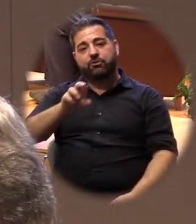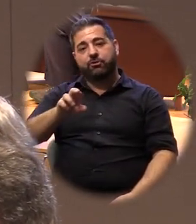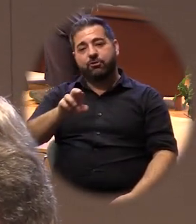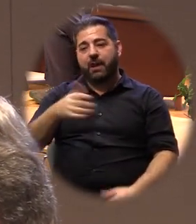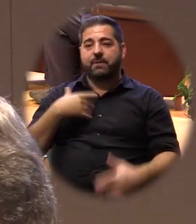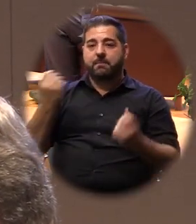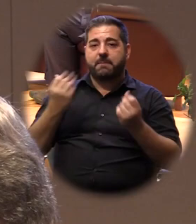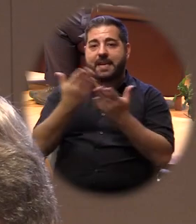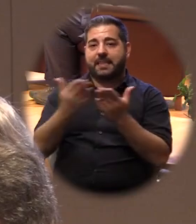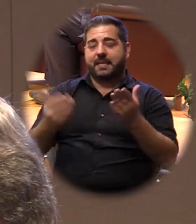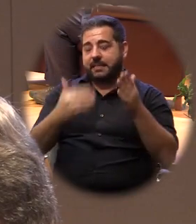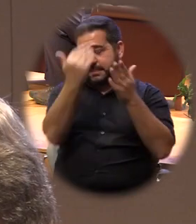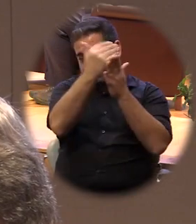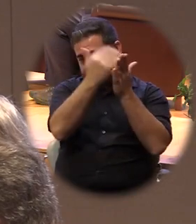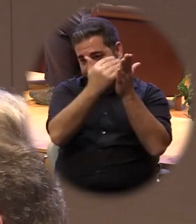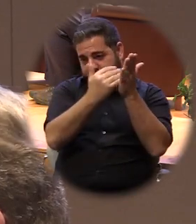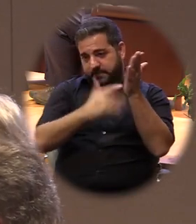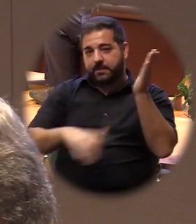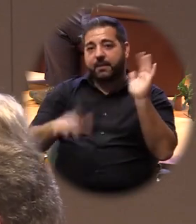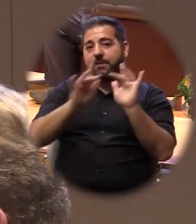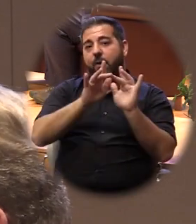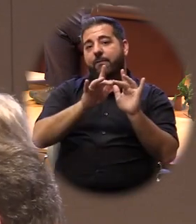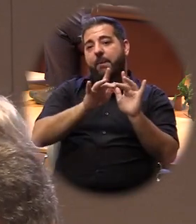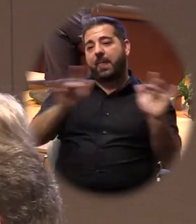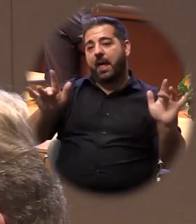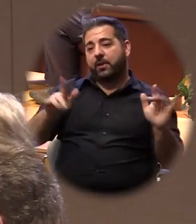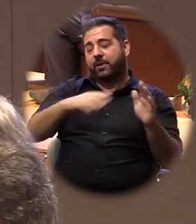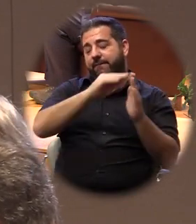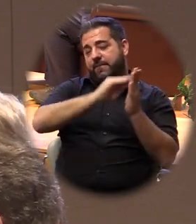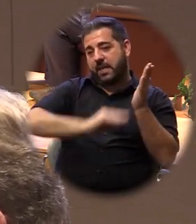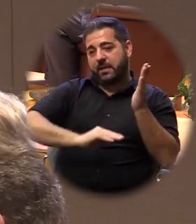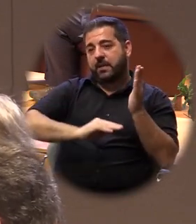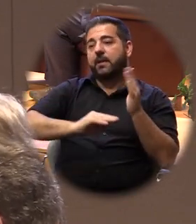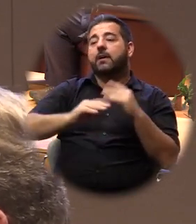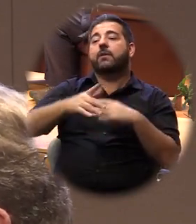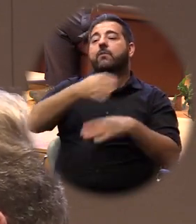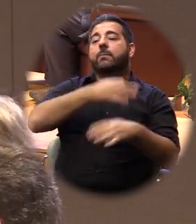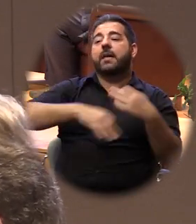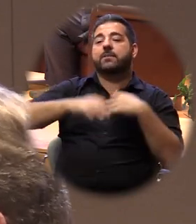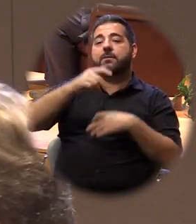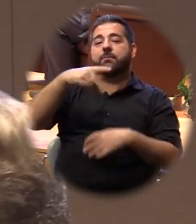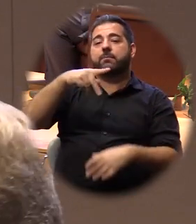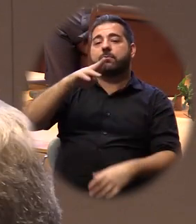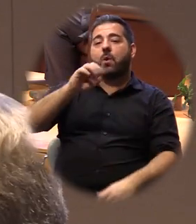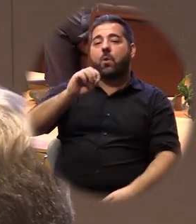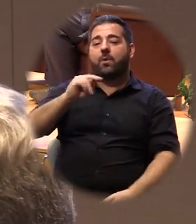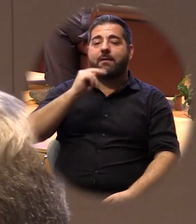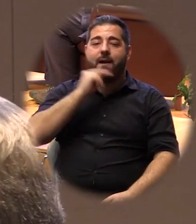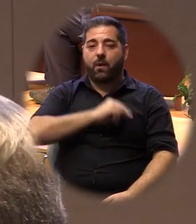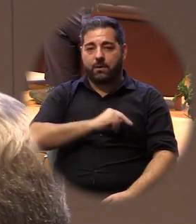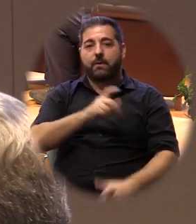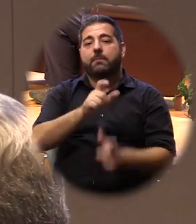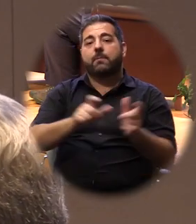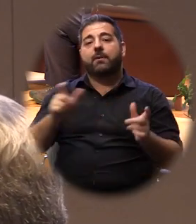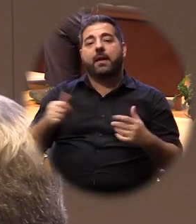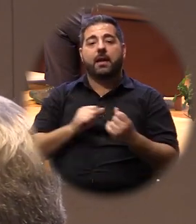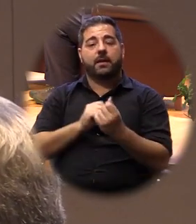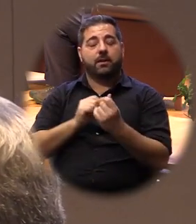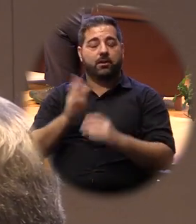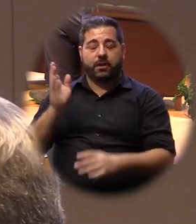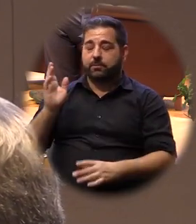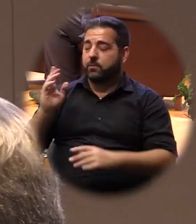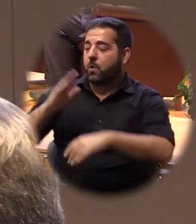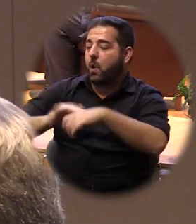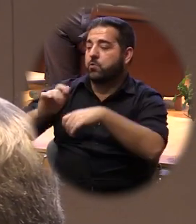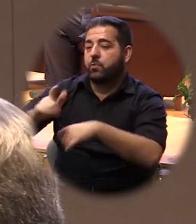many things listed, fill in the blank, a place for pronouns so that folks can address you properly, and even preferred name.